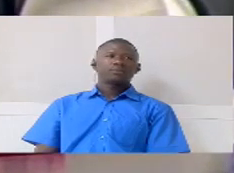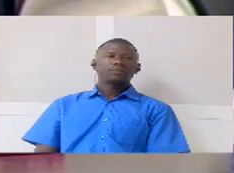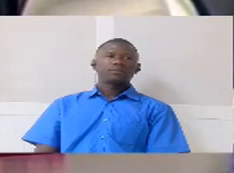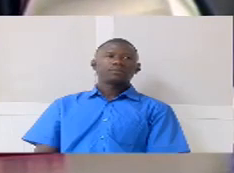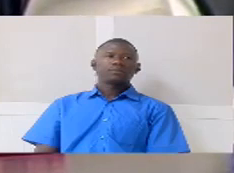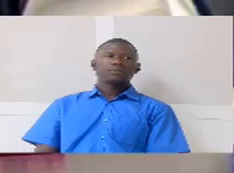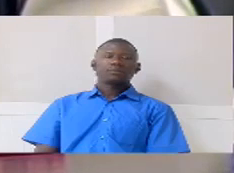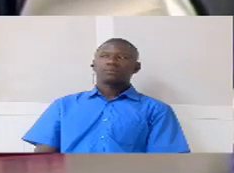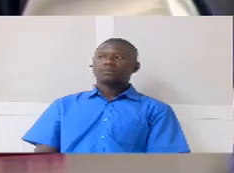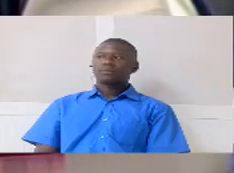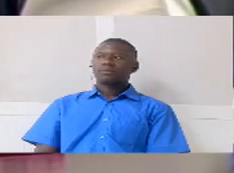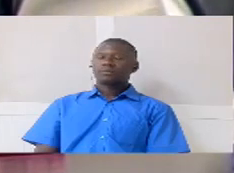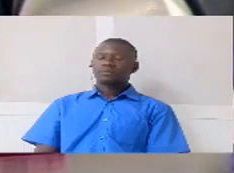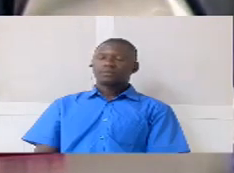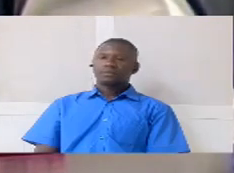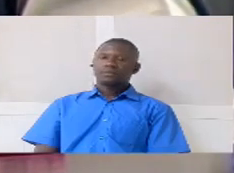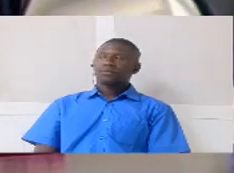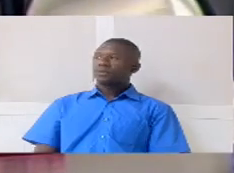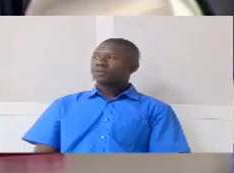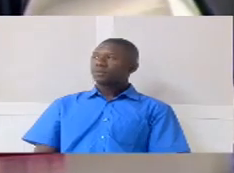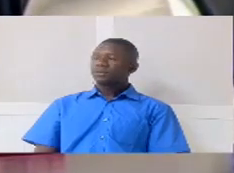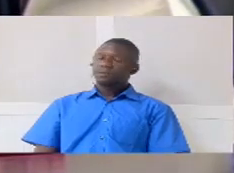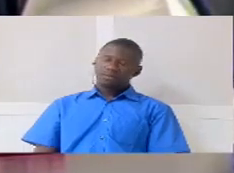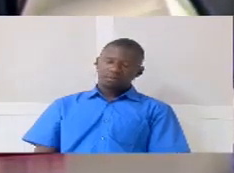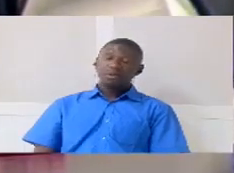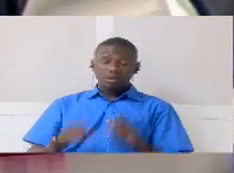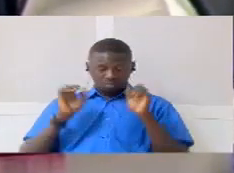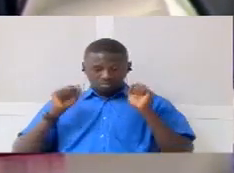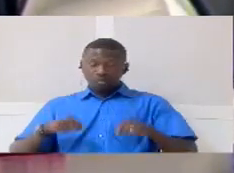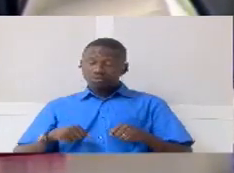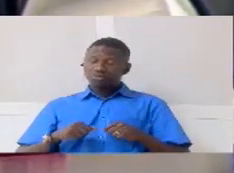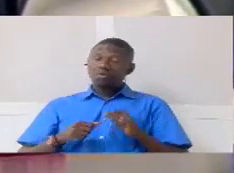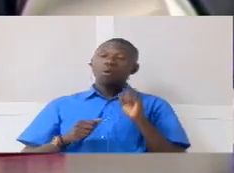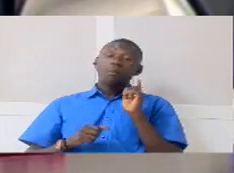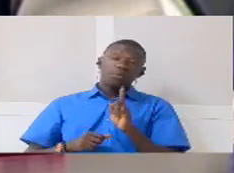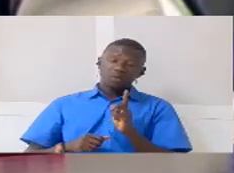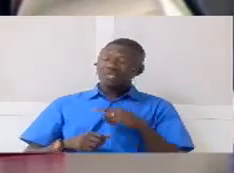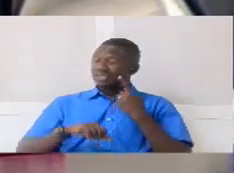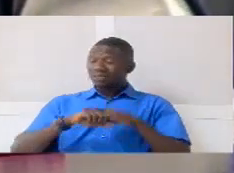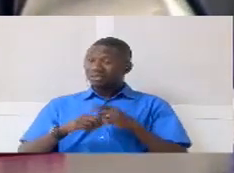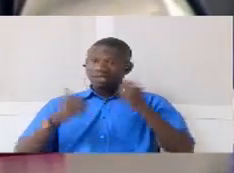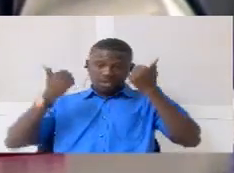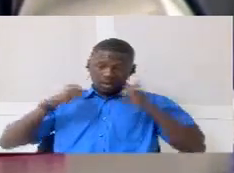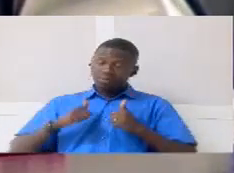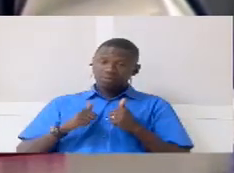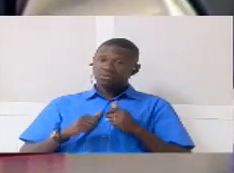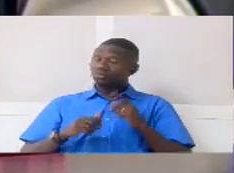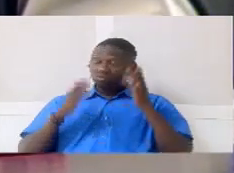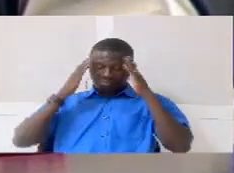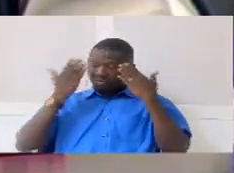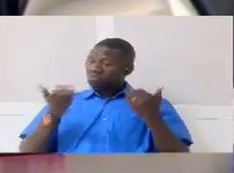ase keno le bari wado ni bele nyin ku sifalle ten mobika ila dunni la funto bika